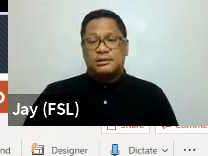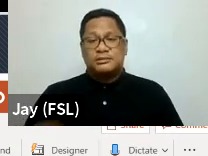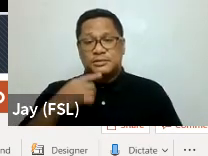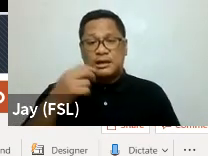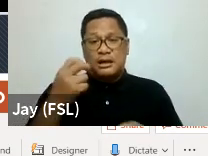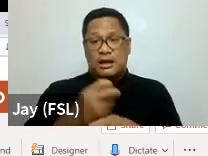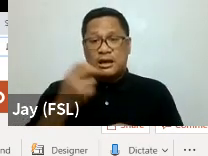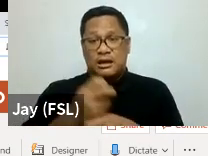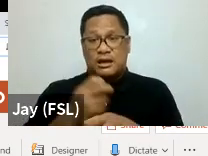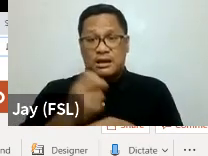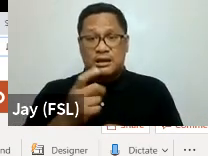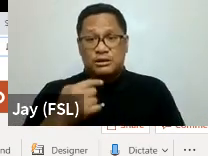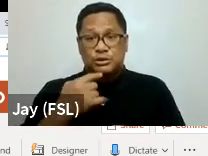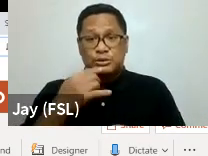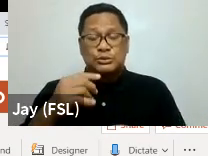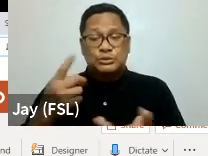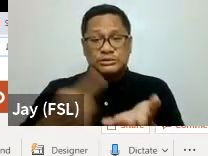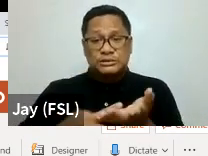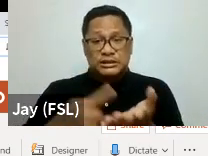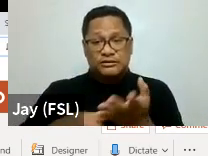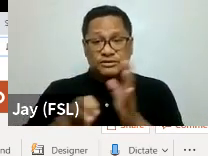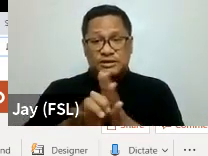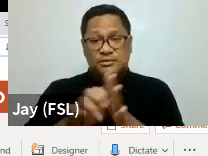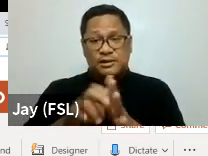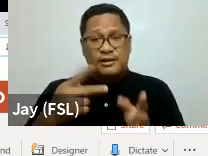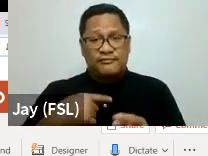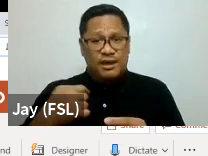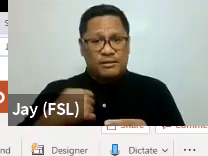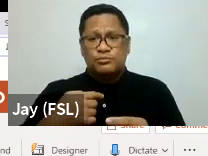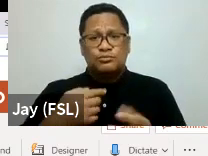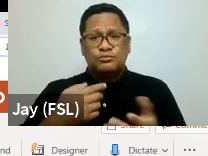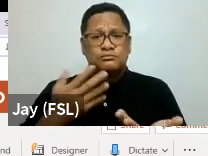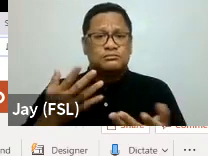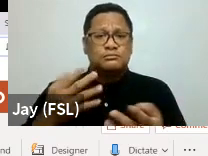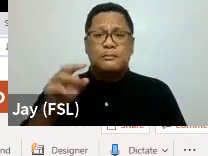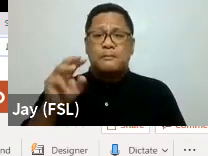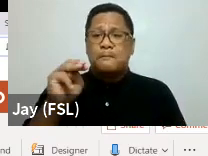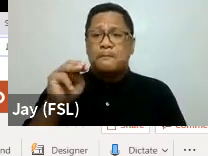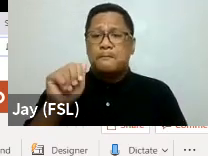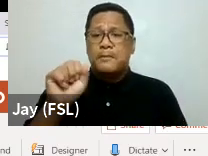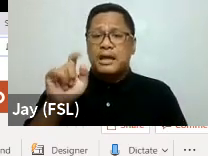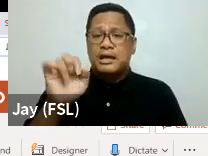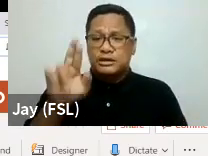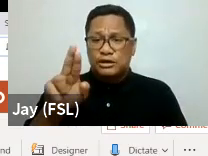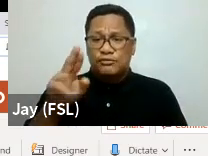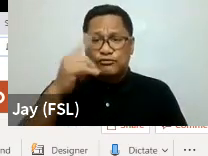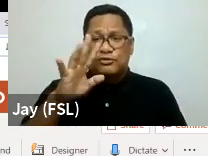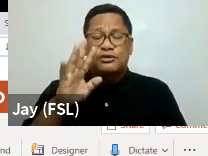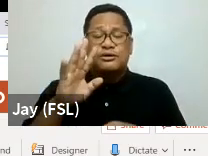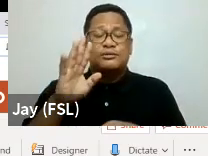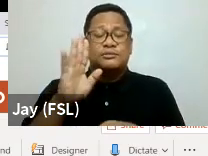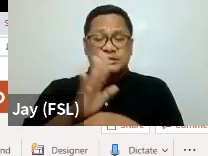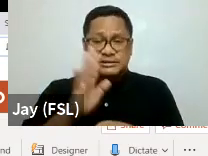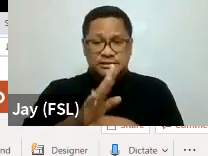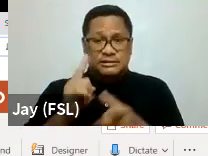may Master's in Business Administration. Okay na. Okay. This is my